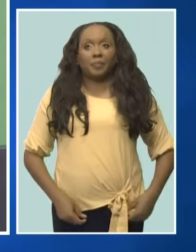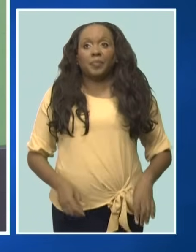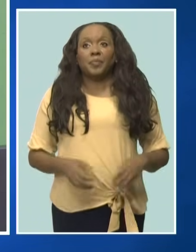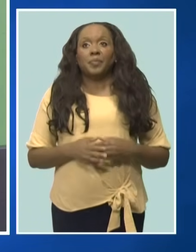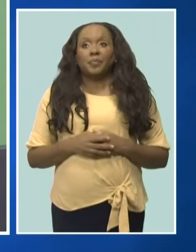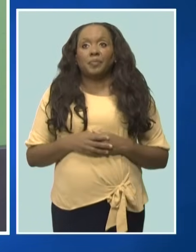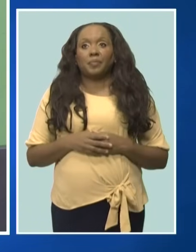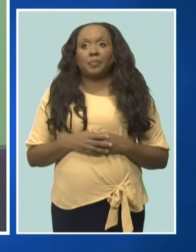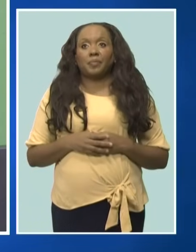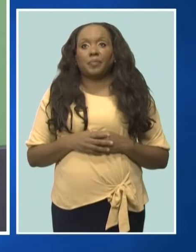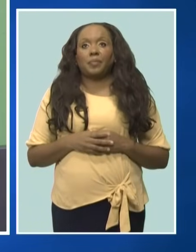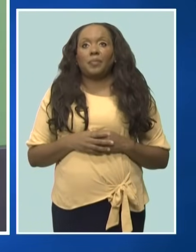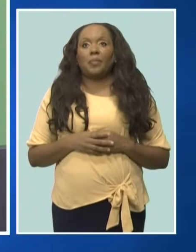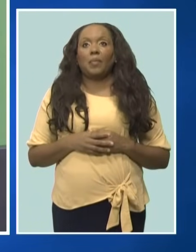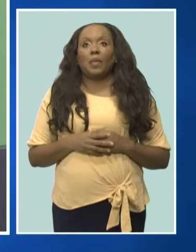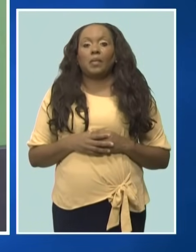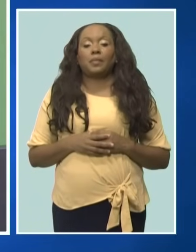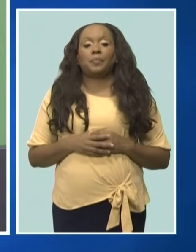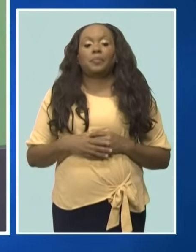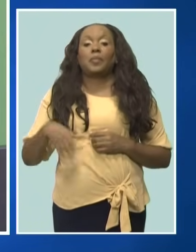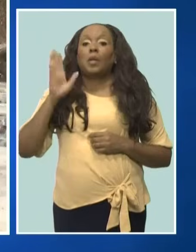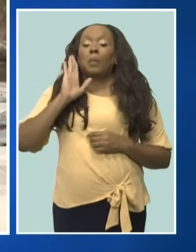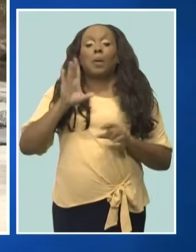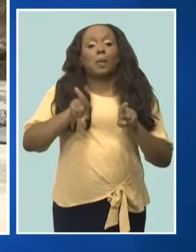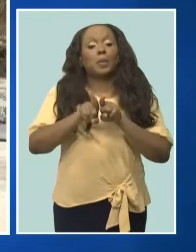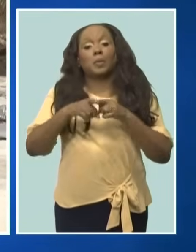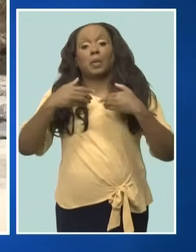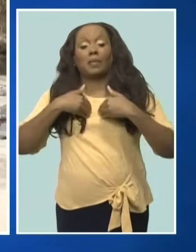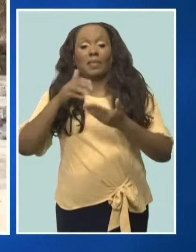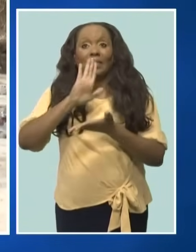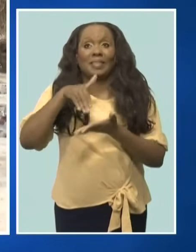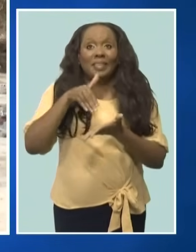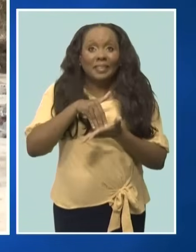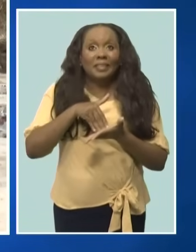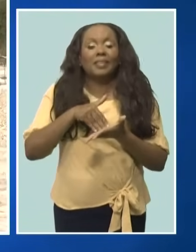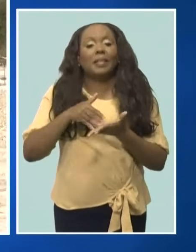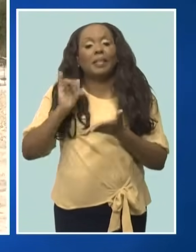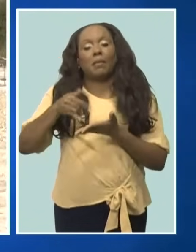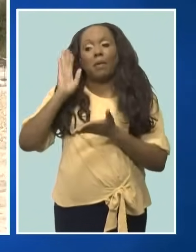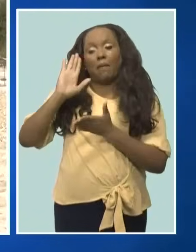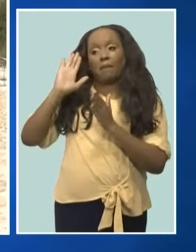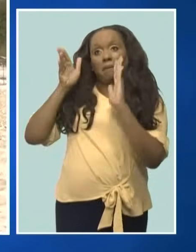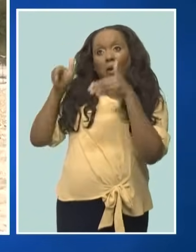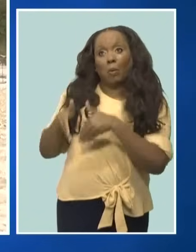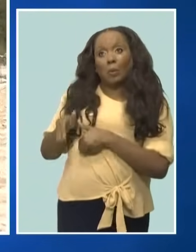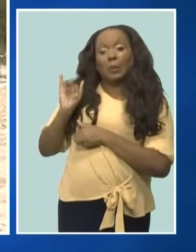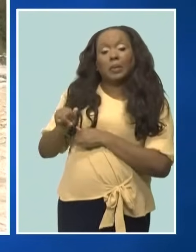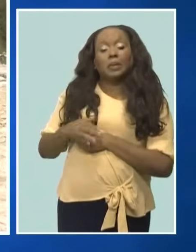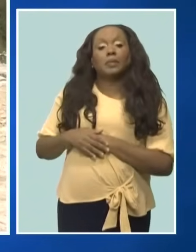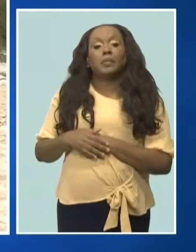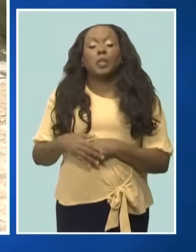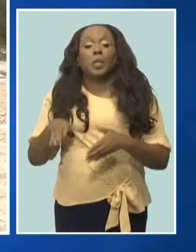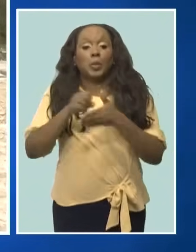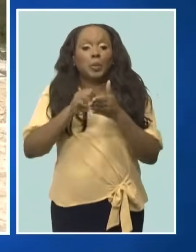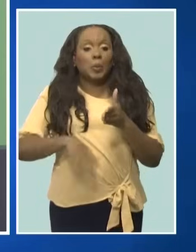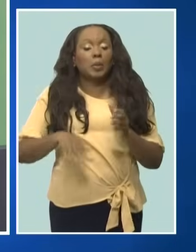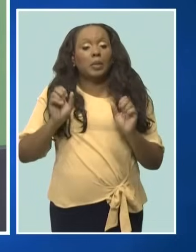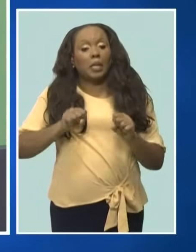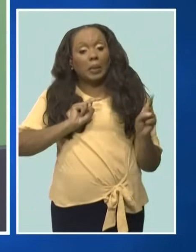And then you will also get an innovation center that's going to come out of that, where students can come